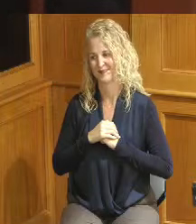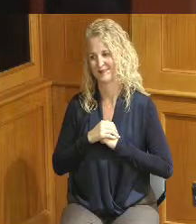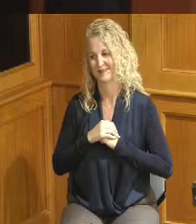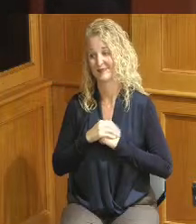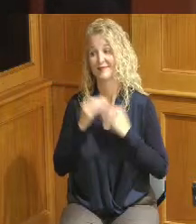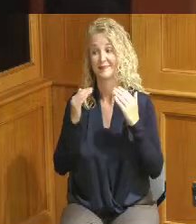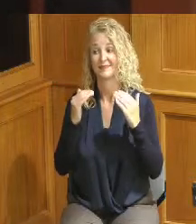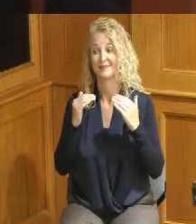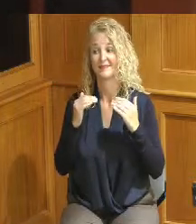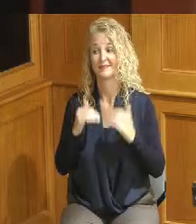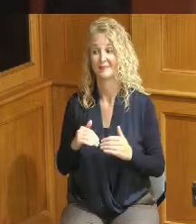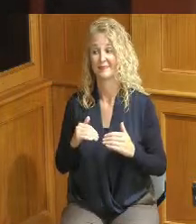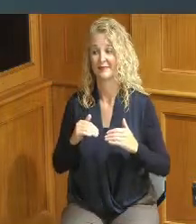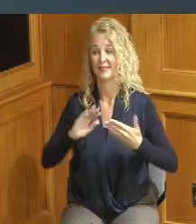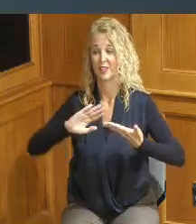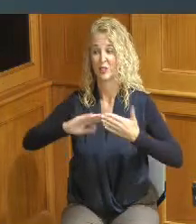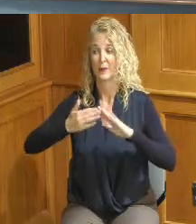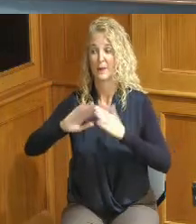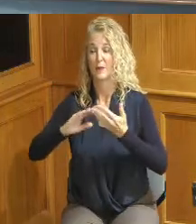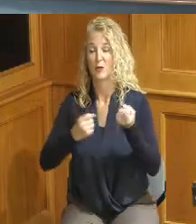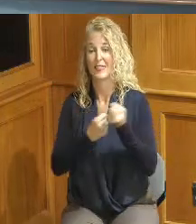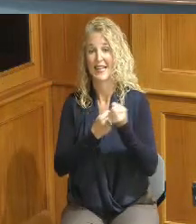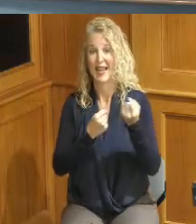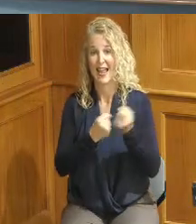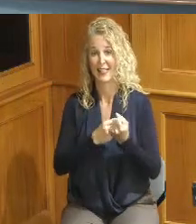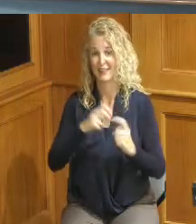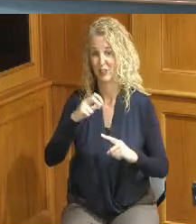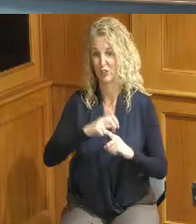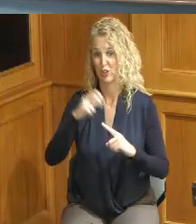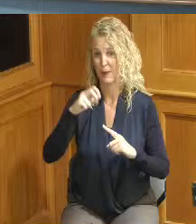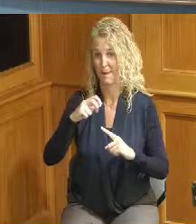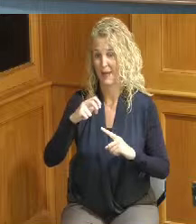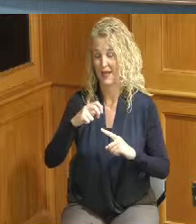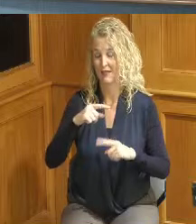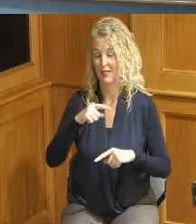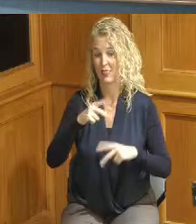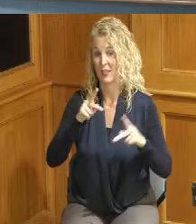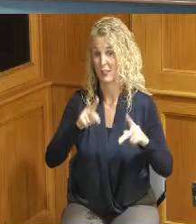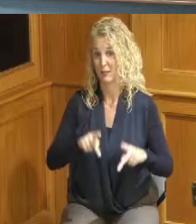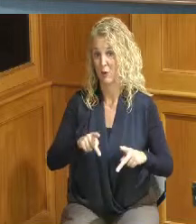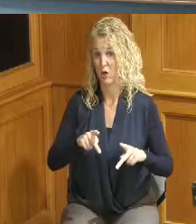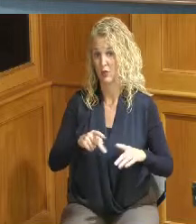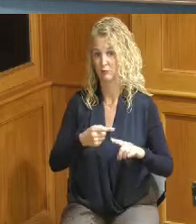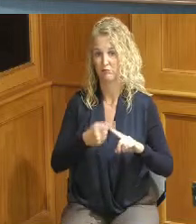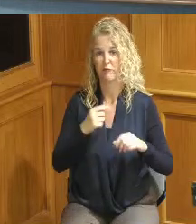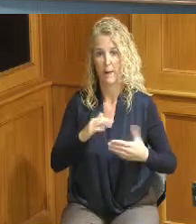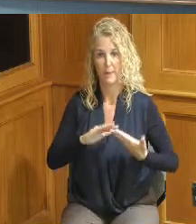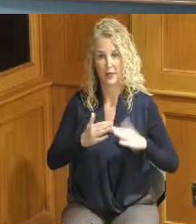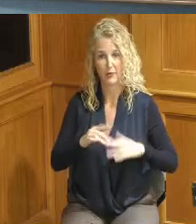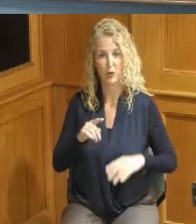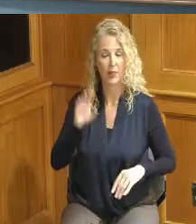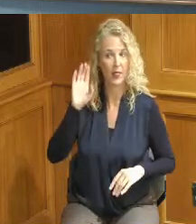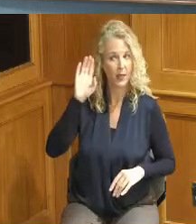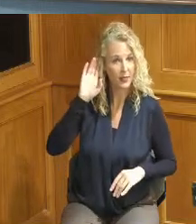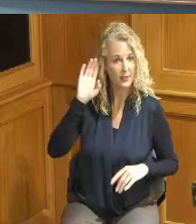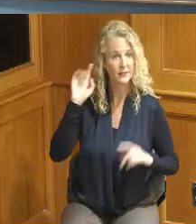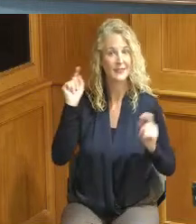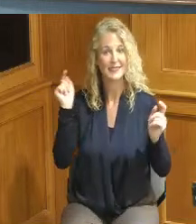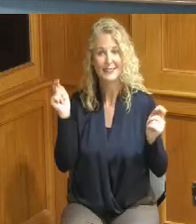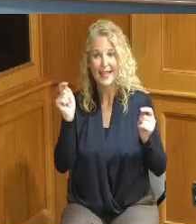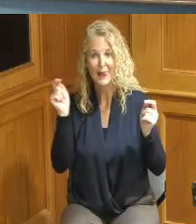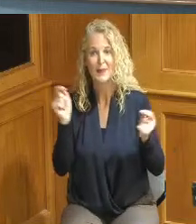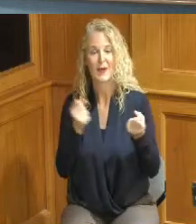Up next, we have the Community Activist Champion, a member of this community that listens, celebrates, and